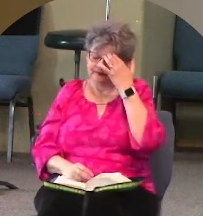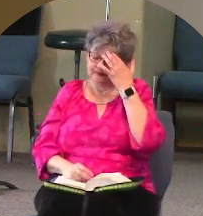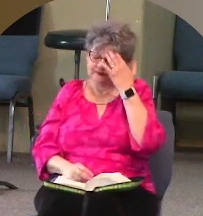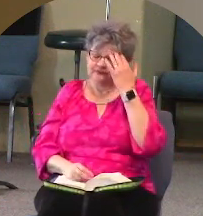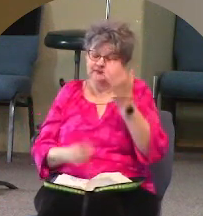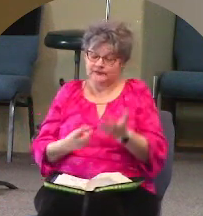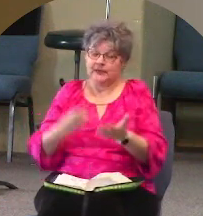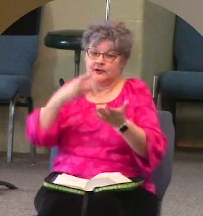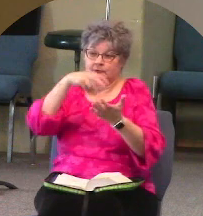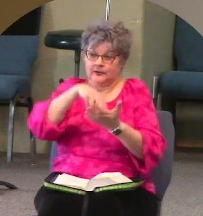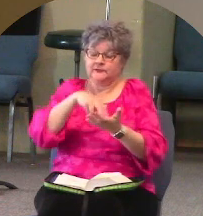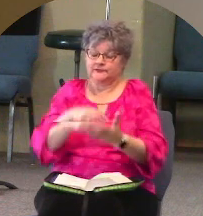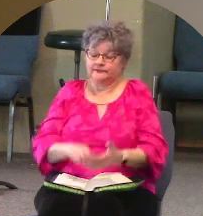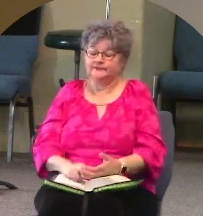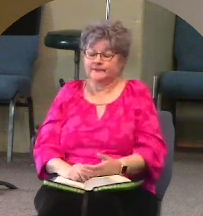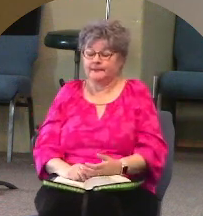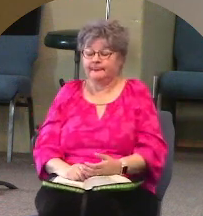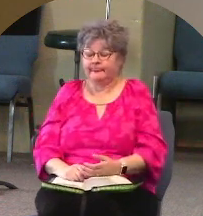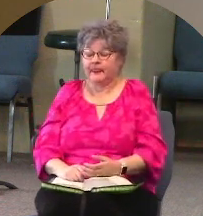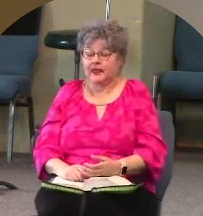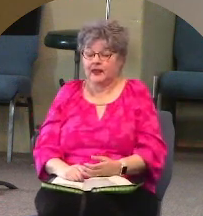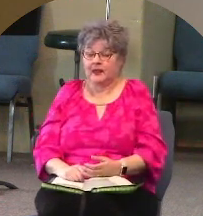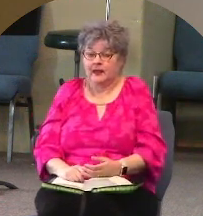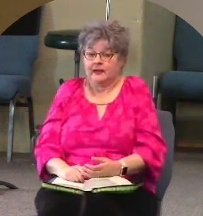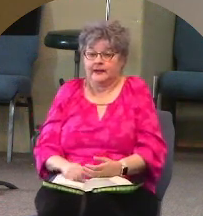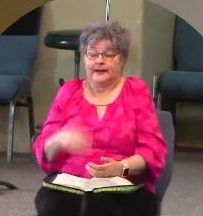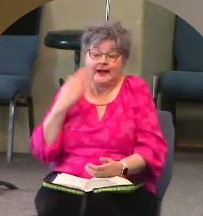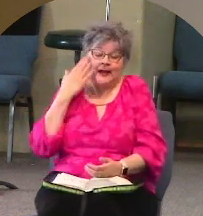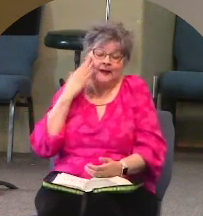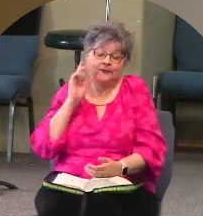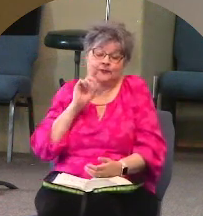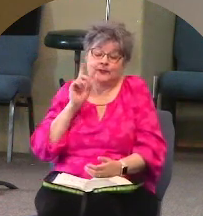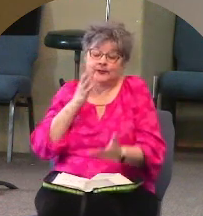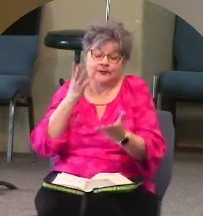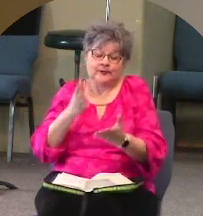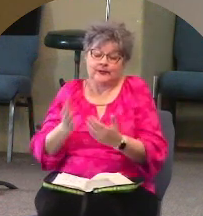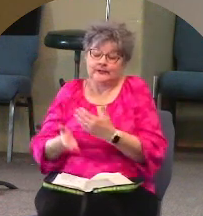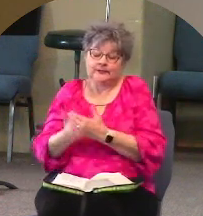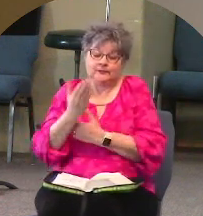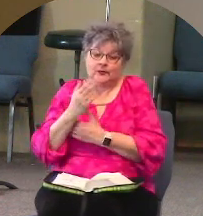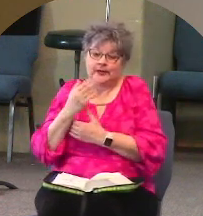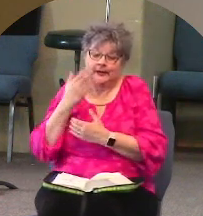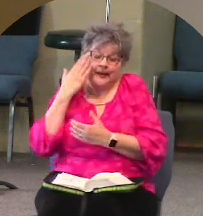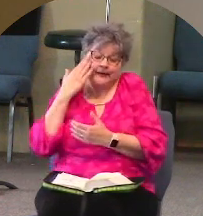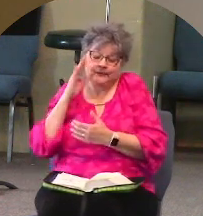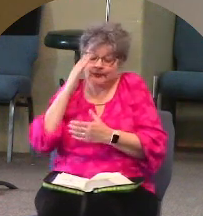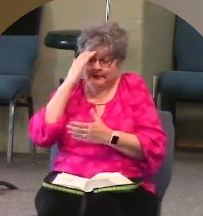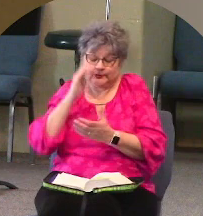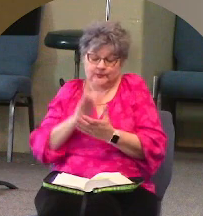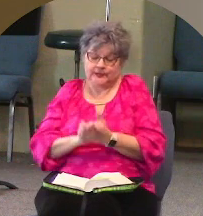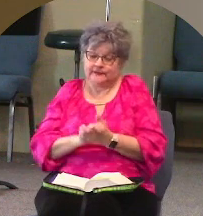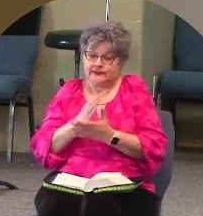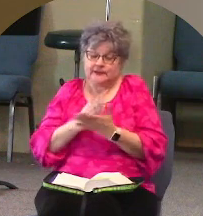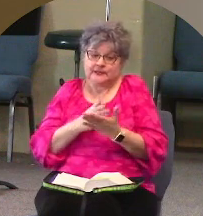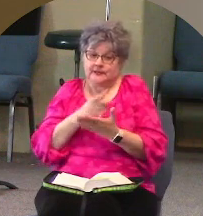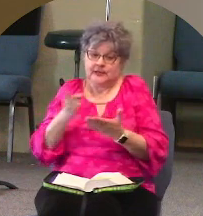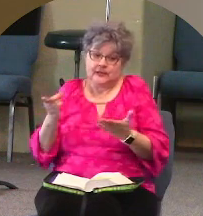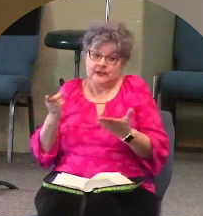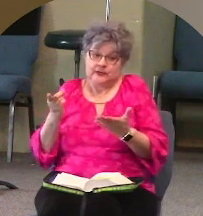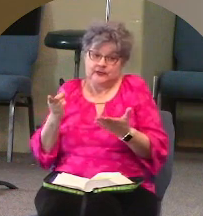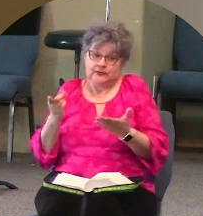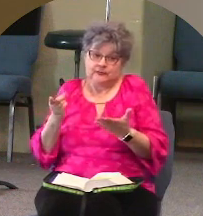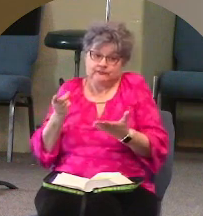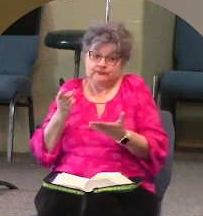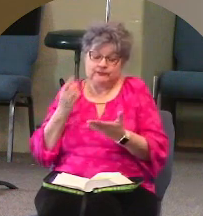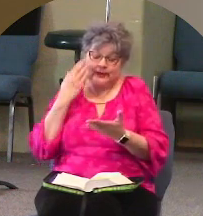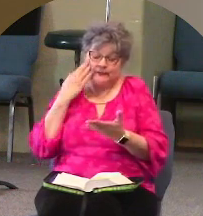He arose. I don't know where you are this morning. I don't know what you believe. There's some of you that I